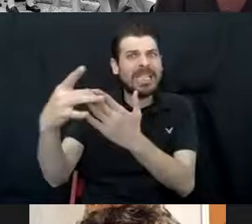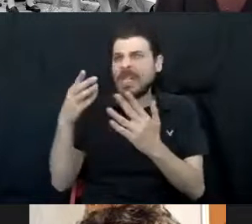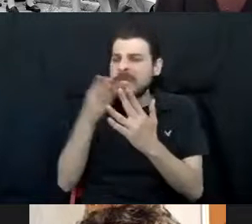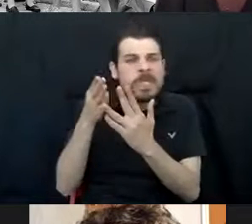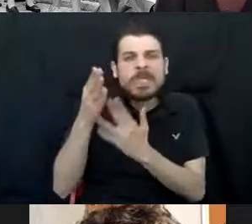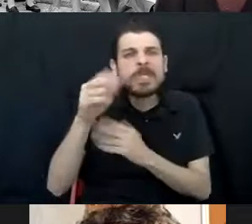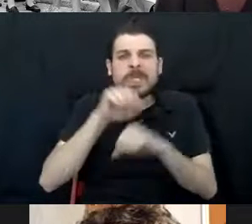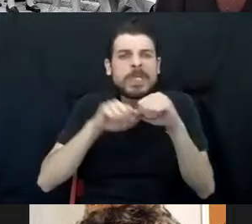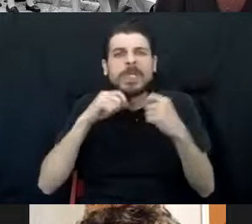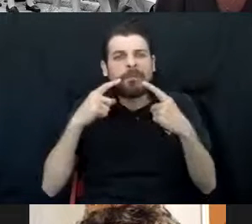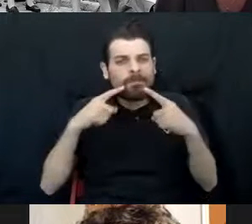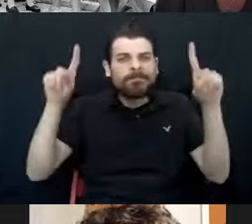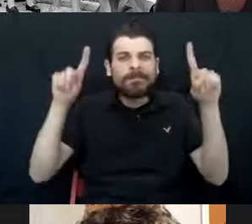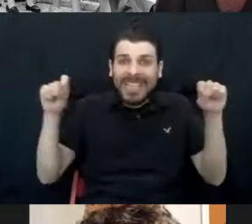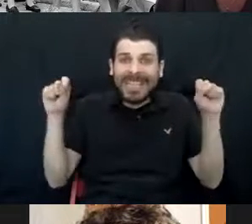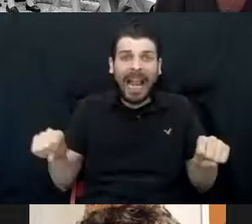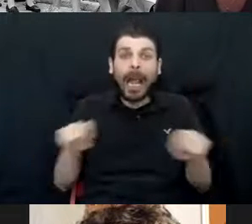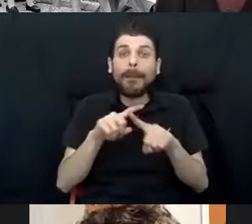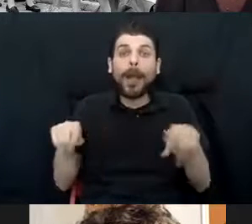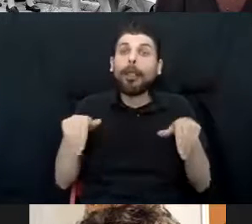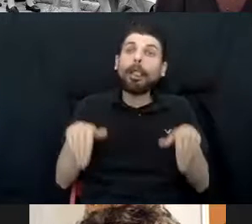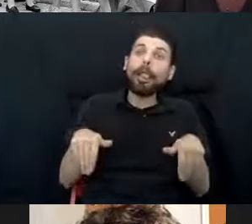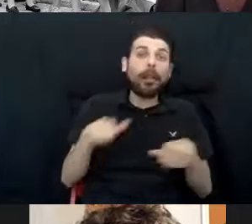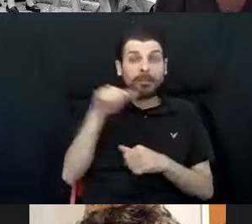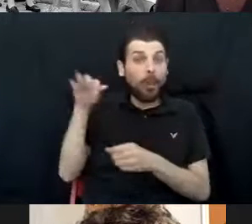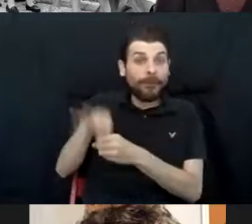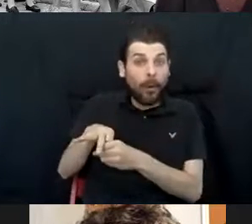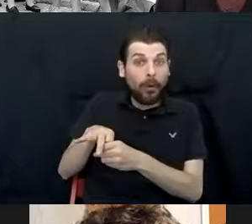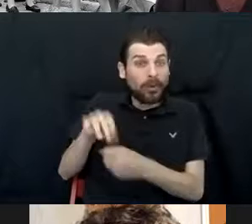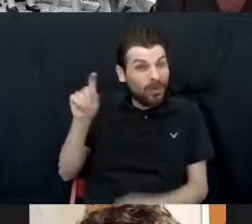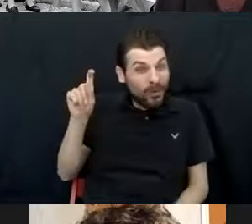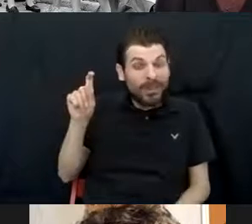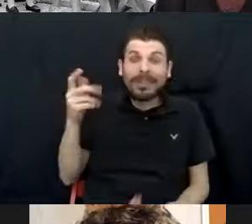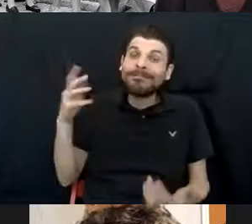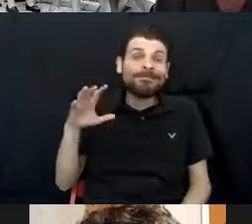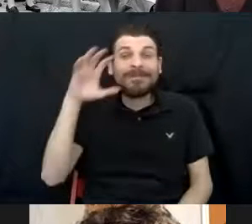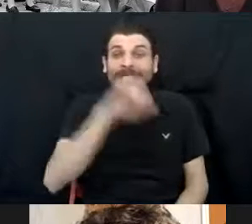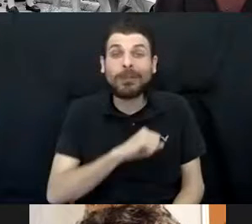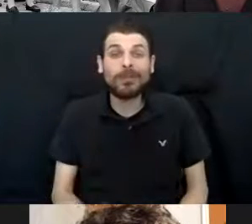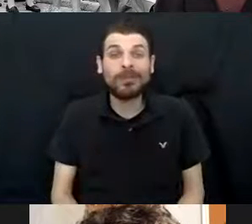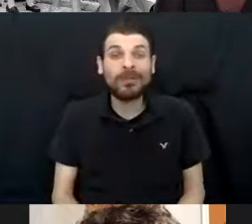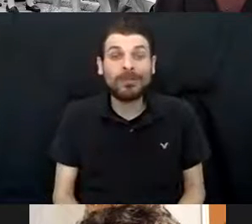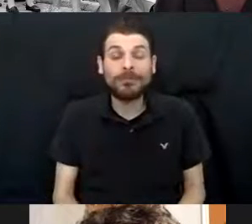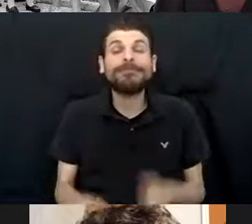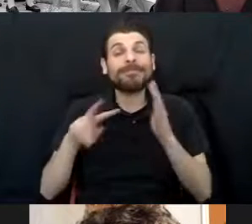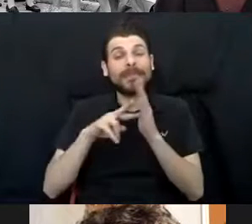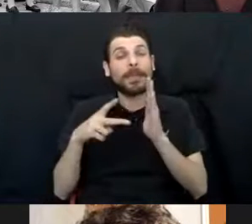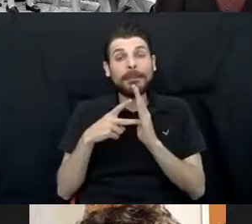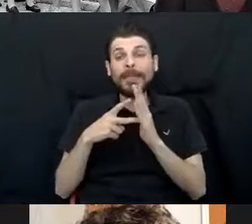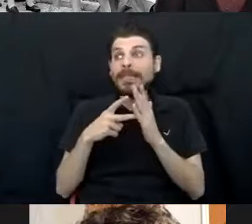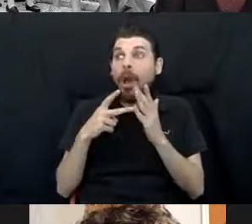don't exercise our voice by voting, we lose out. We give up our chance to make a